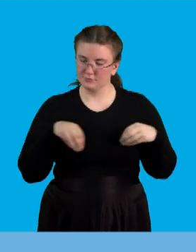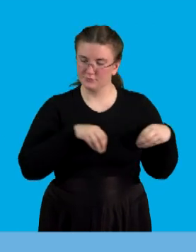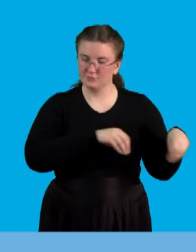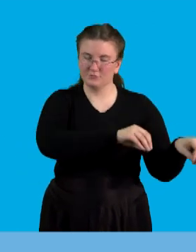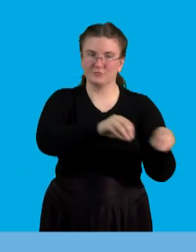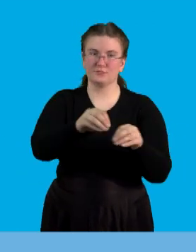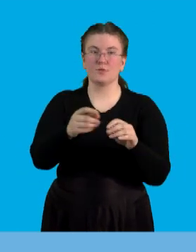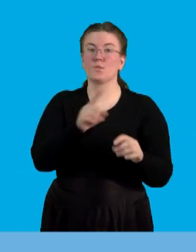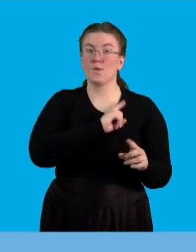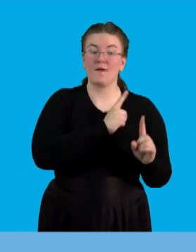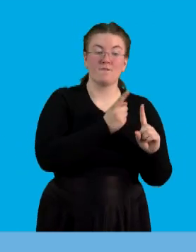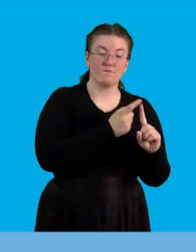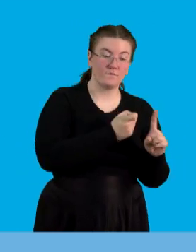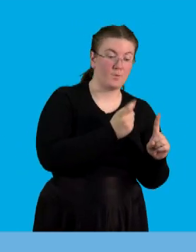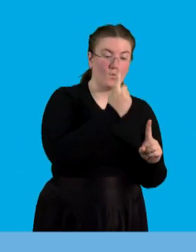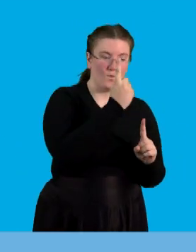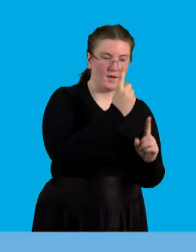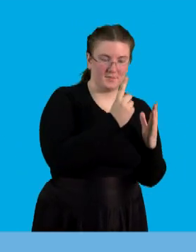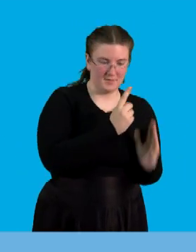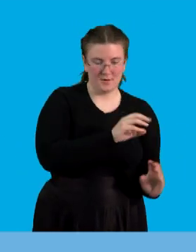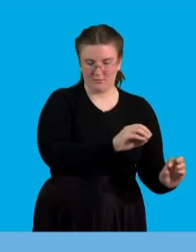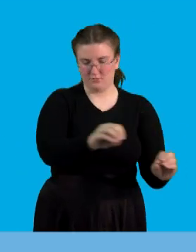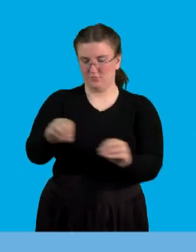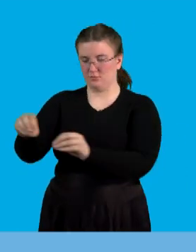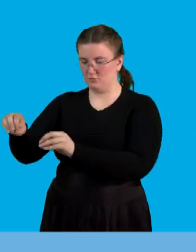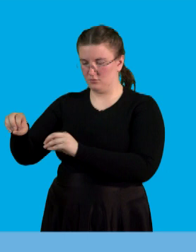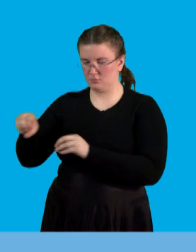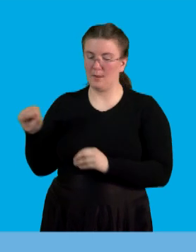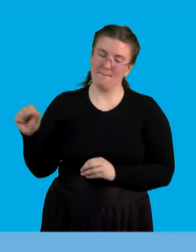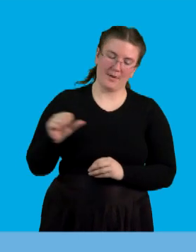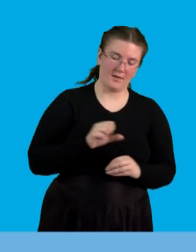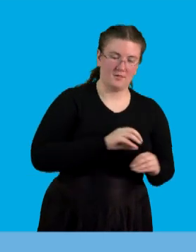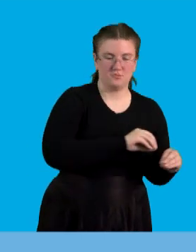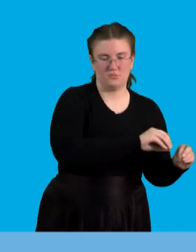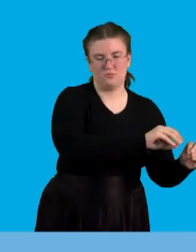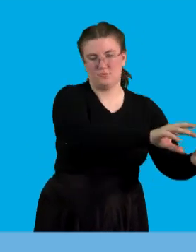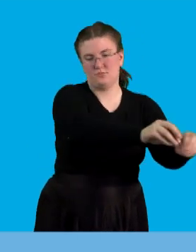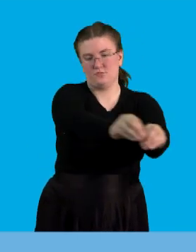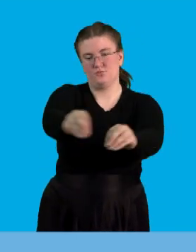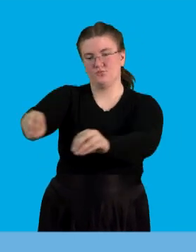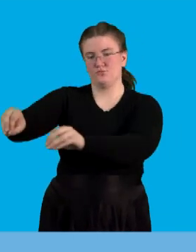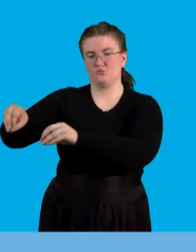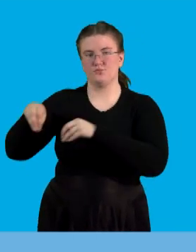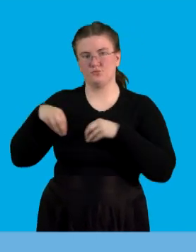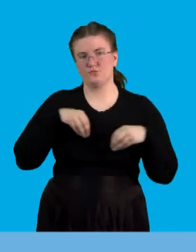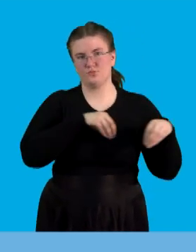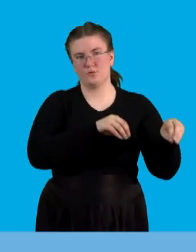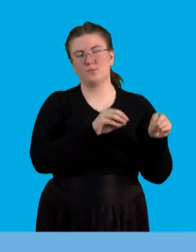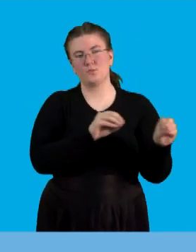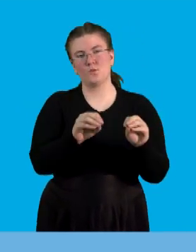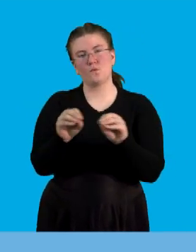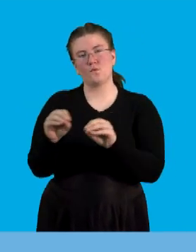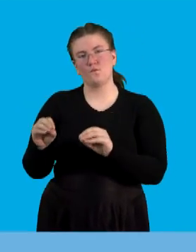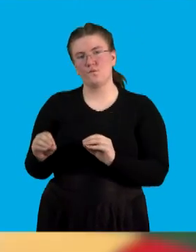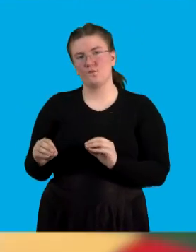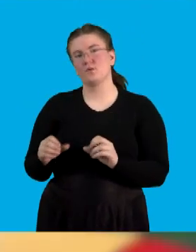the electrical charge flows from one terminal through the wires, through the light bulbs, back to the other terminal, then to the other terminal.